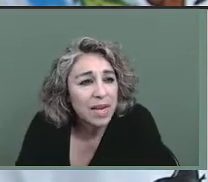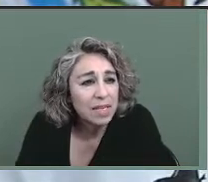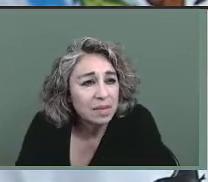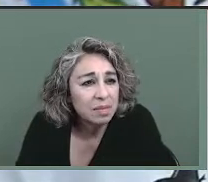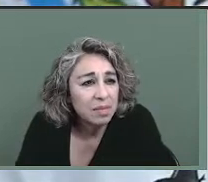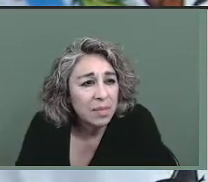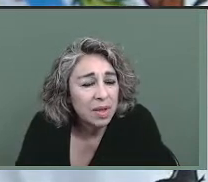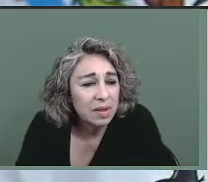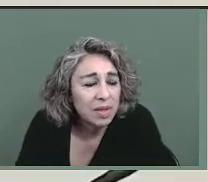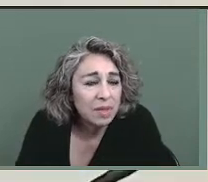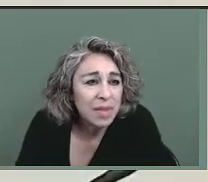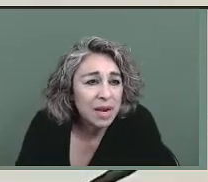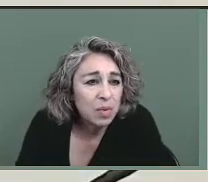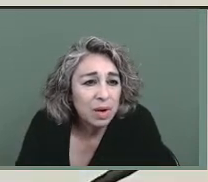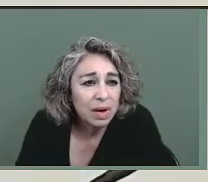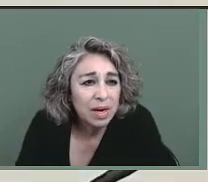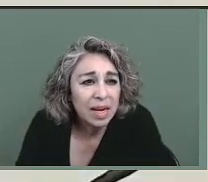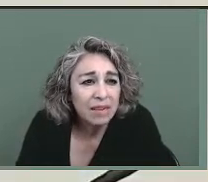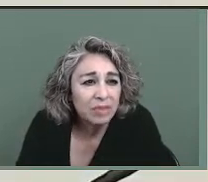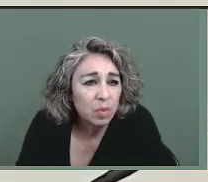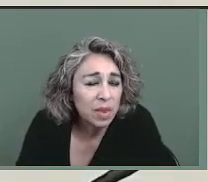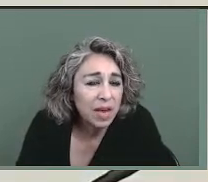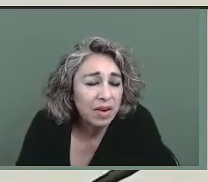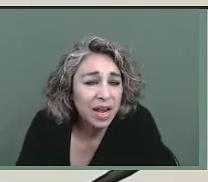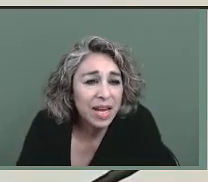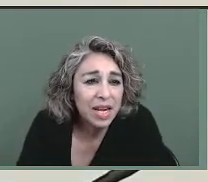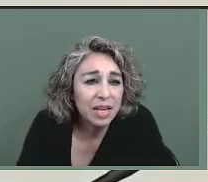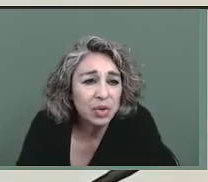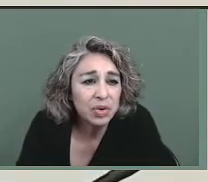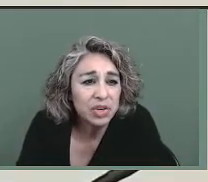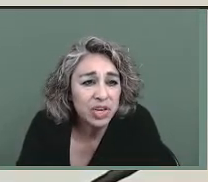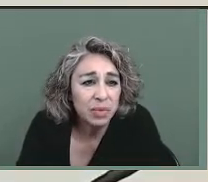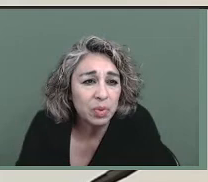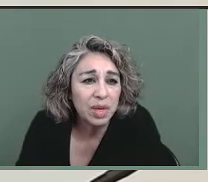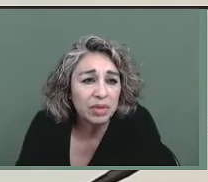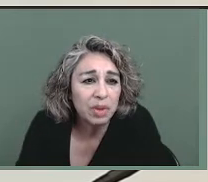that were raised, that many were left without any